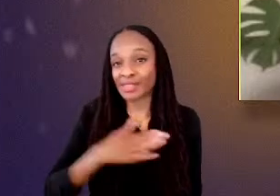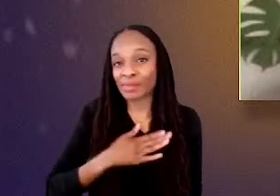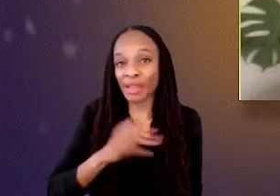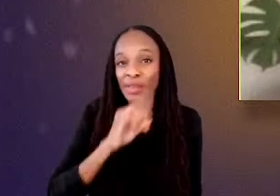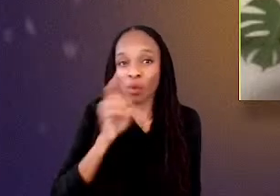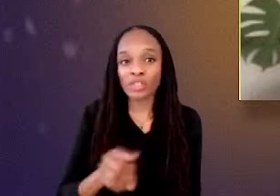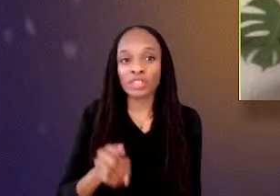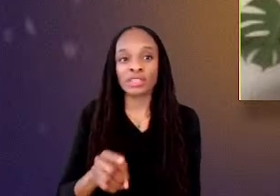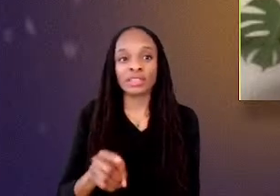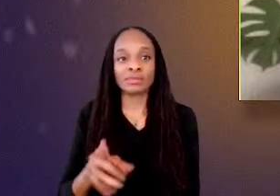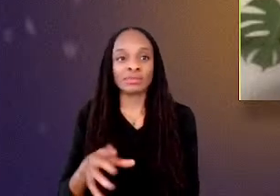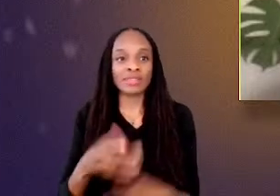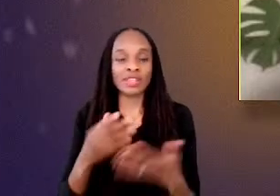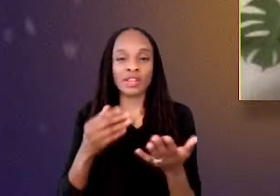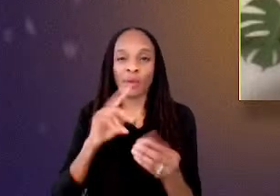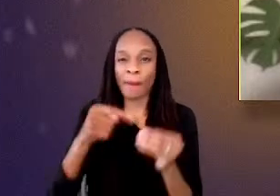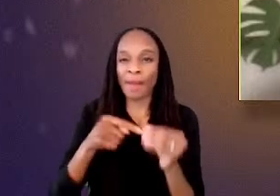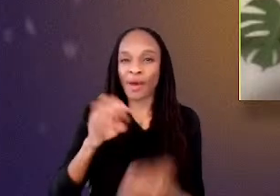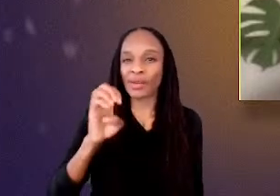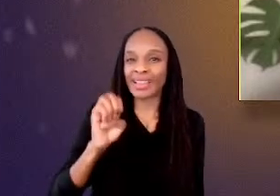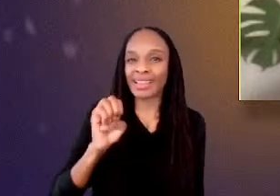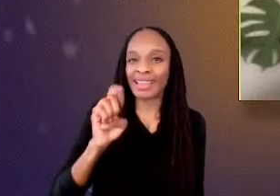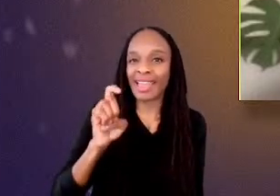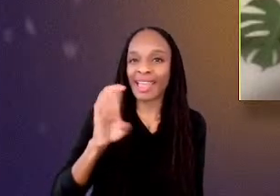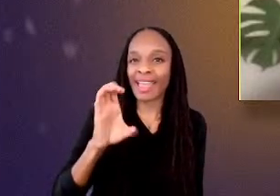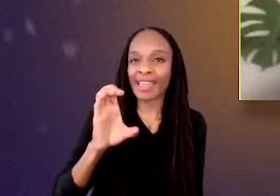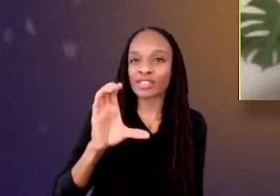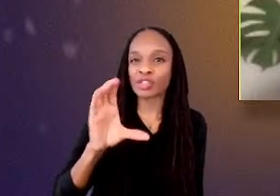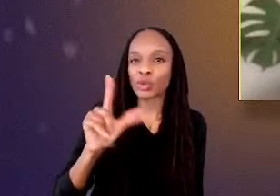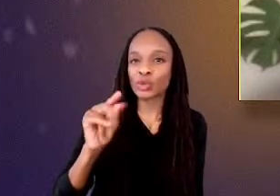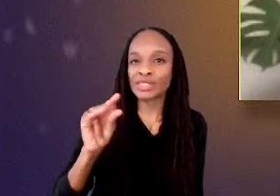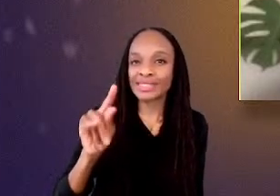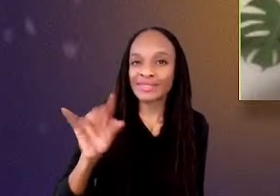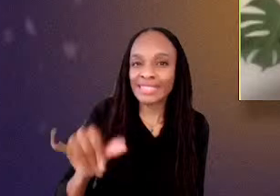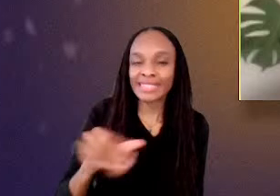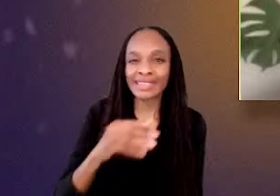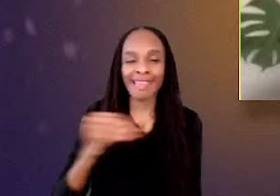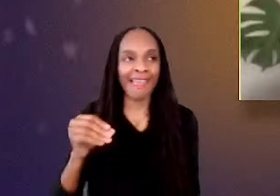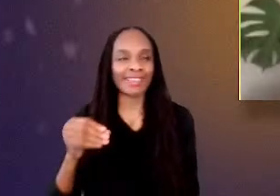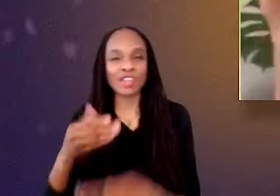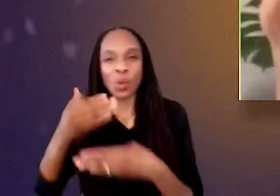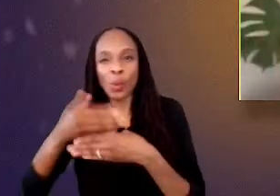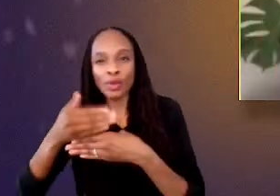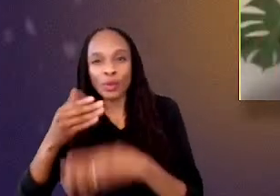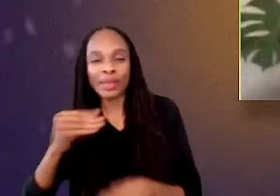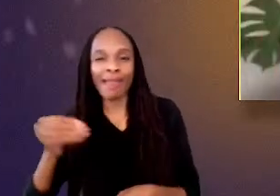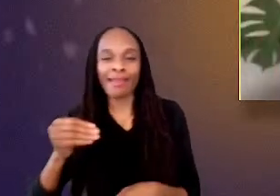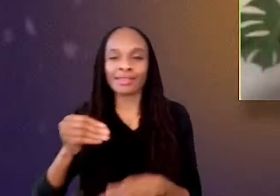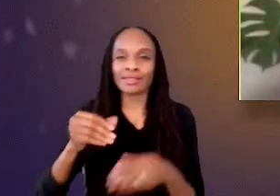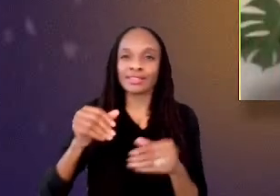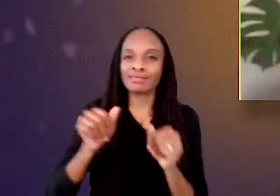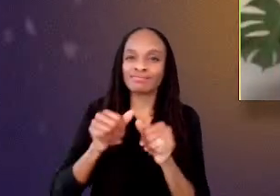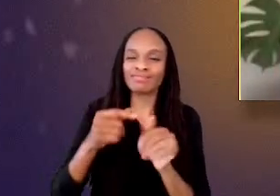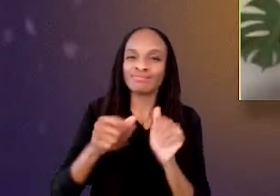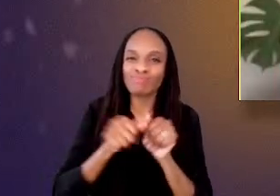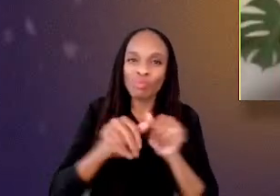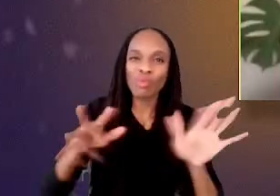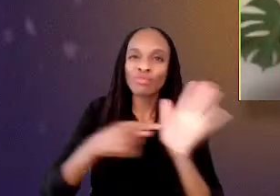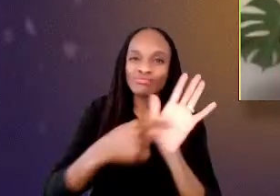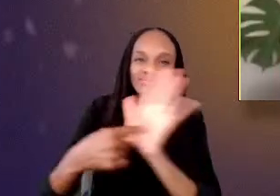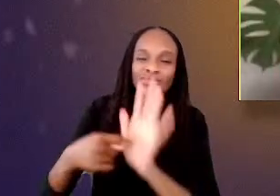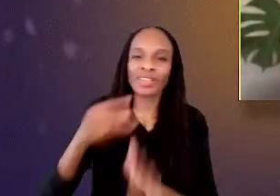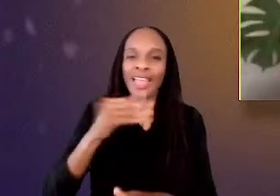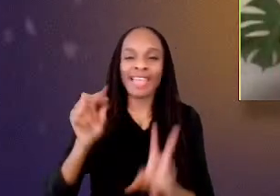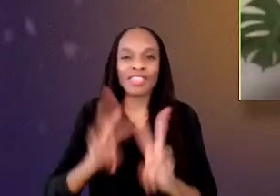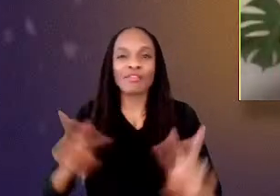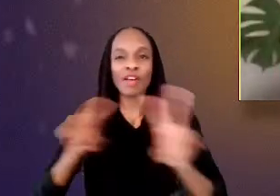the notion of exclusivity, the notion of windowing, the notion of broadcast premieres, and that's like the value of your film